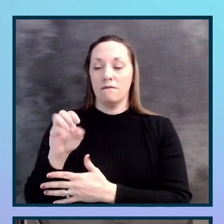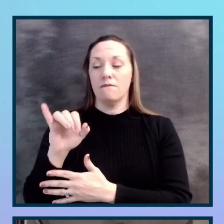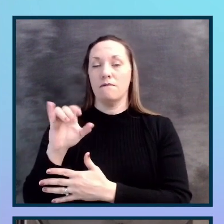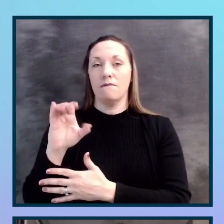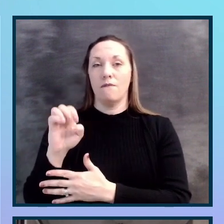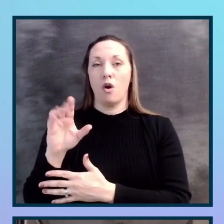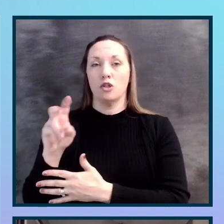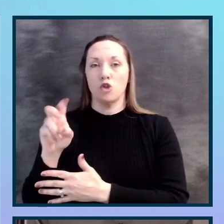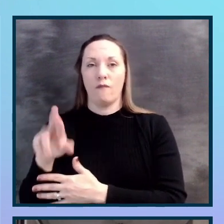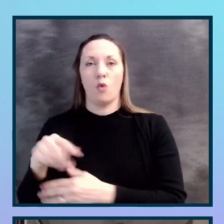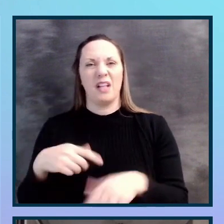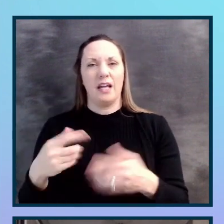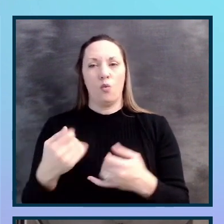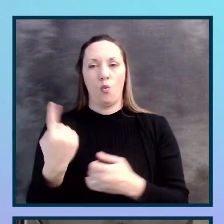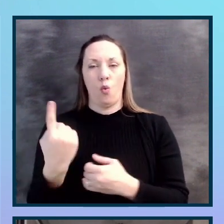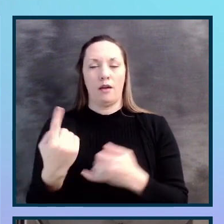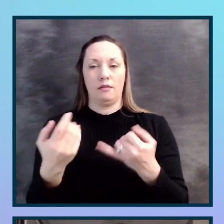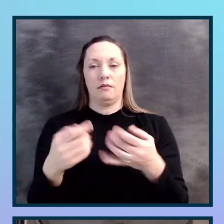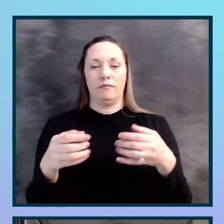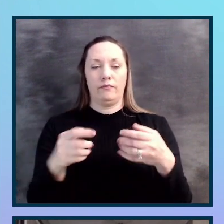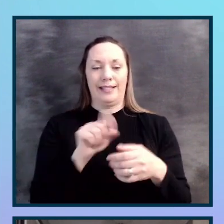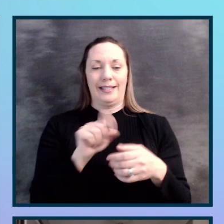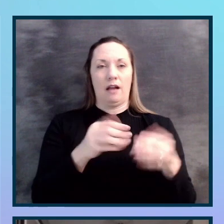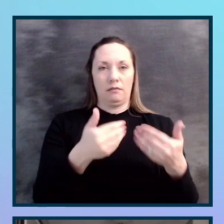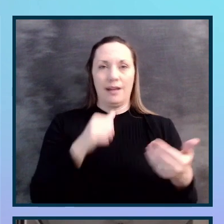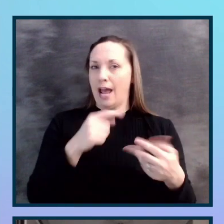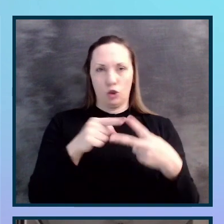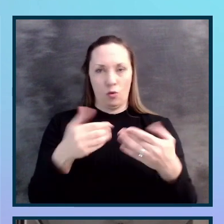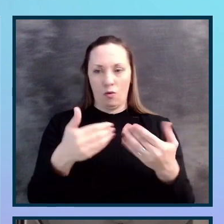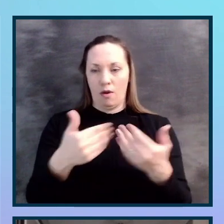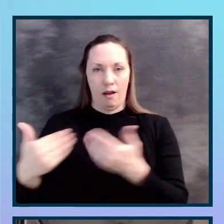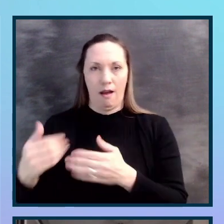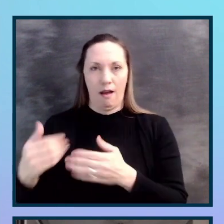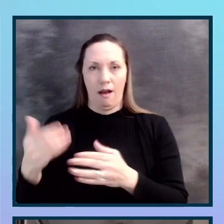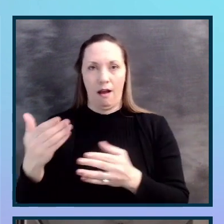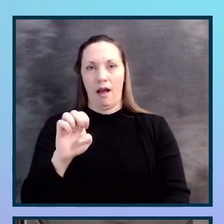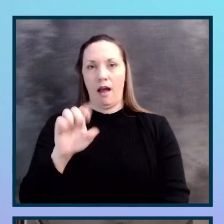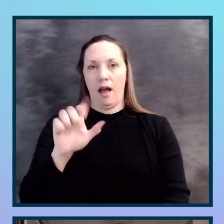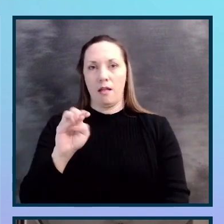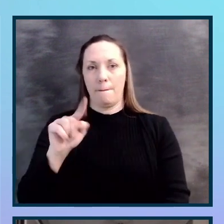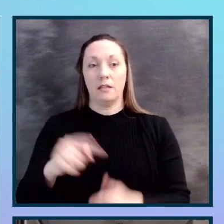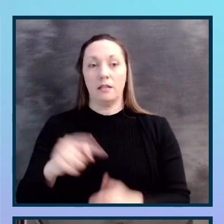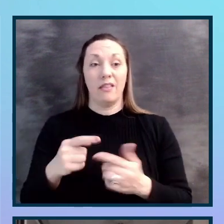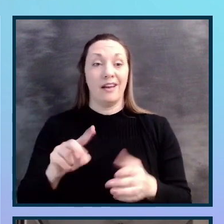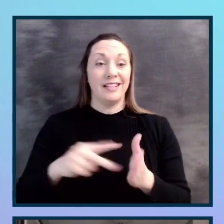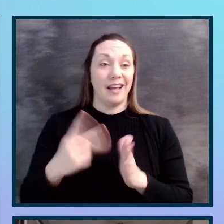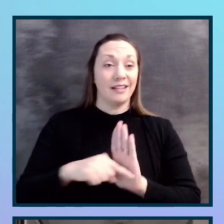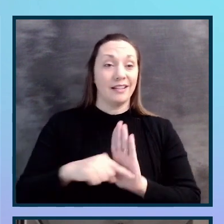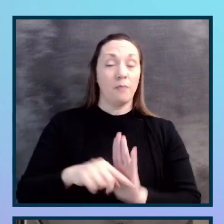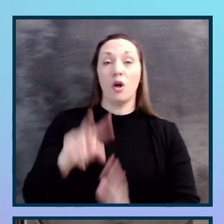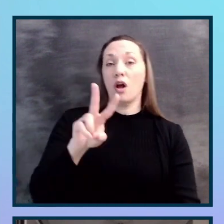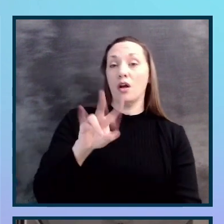text entity rather than two separates. The bad example instead will have a div as the parent, which has role